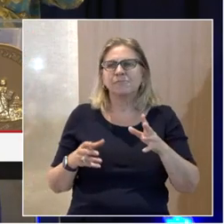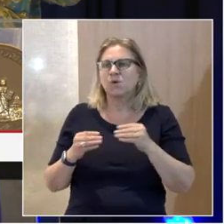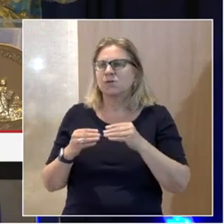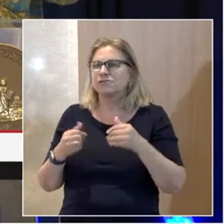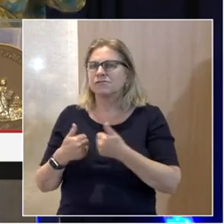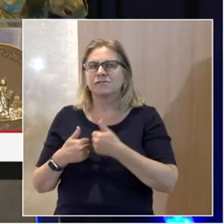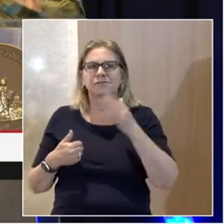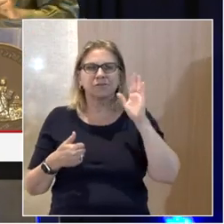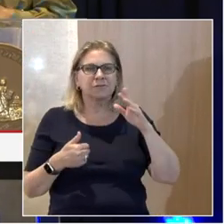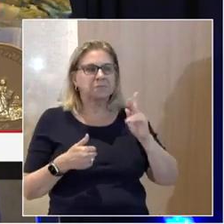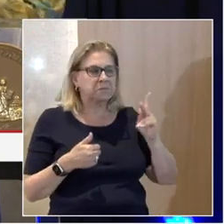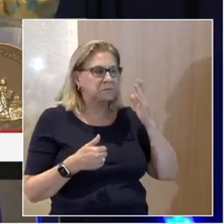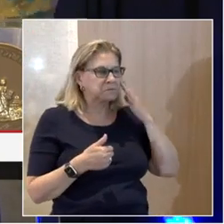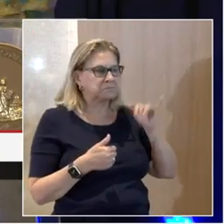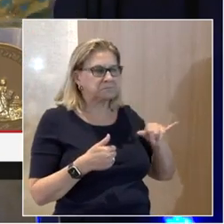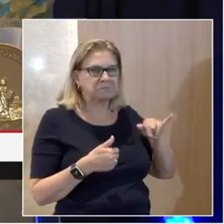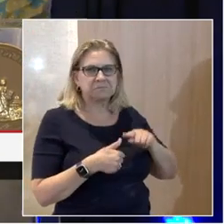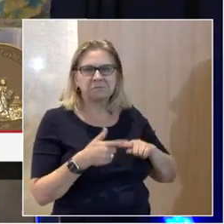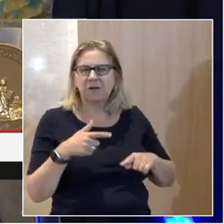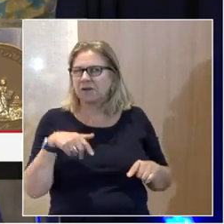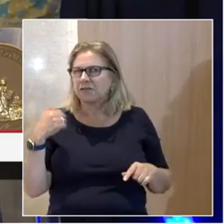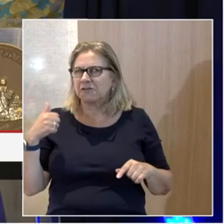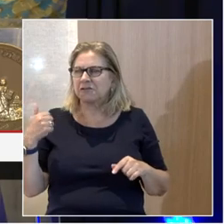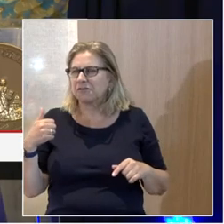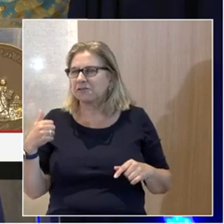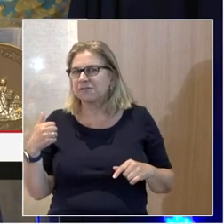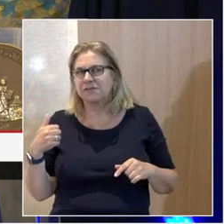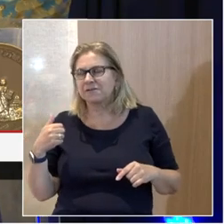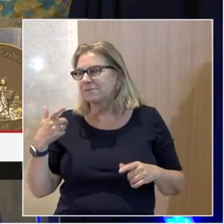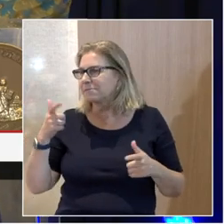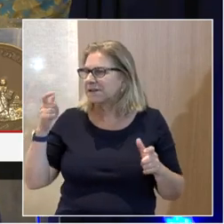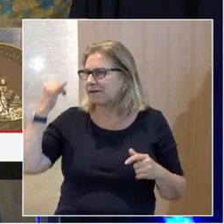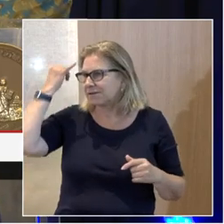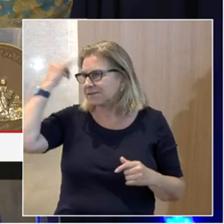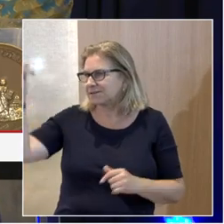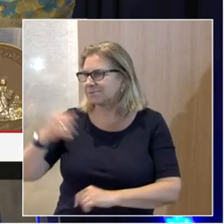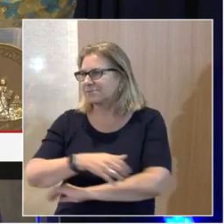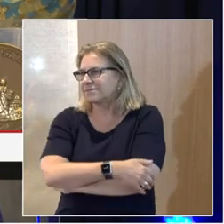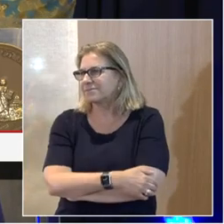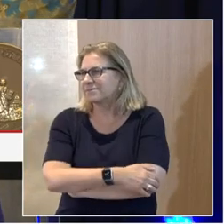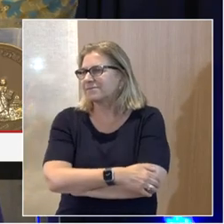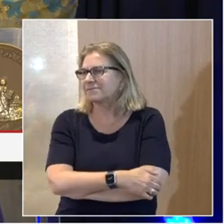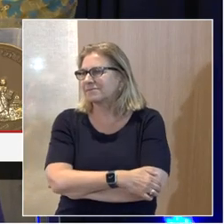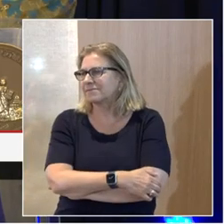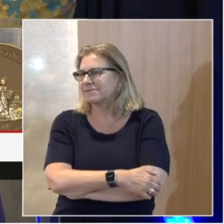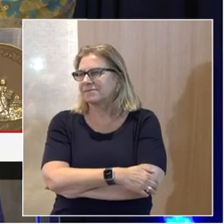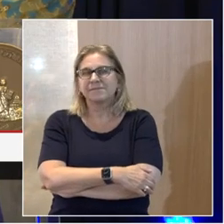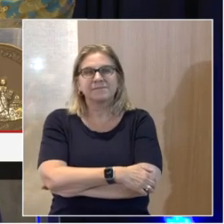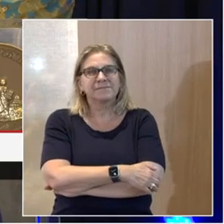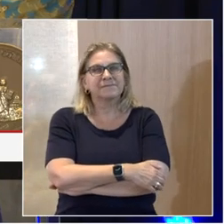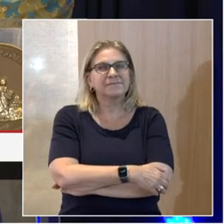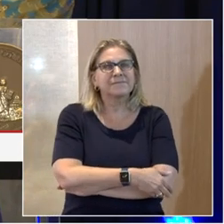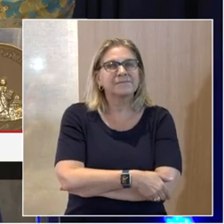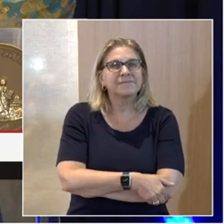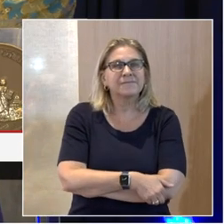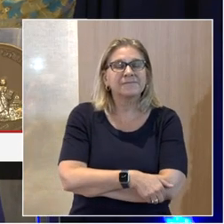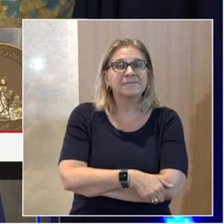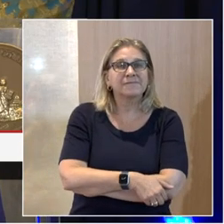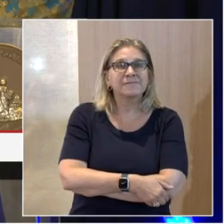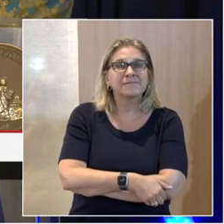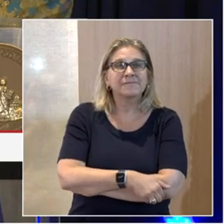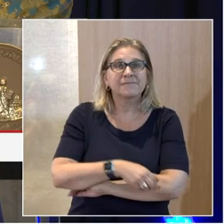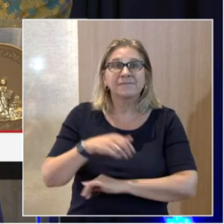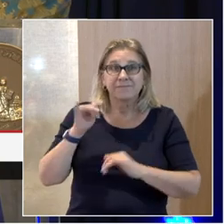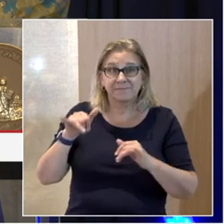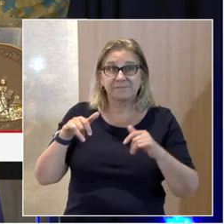interesting. What are your big ideas? Mega block that is pedestrian-only with retail,